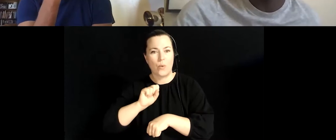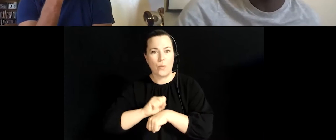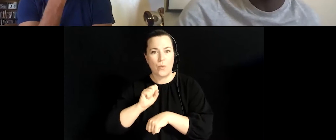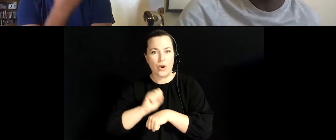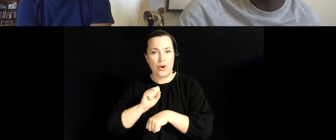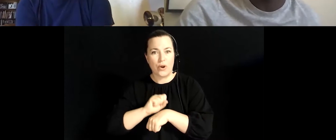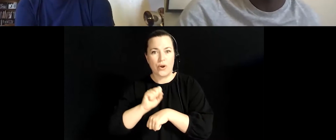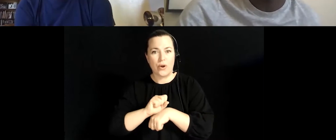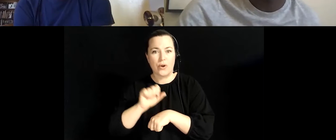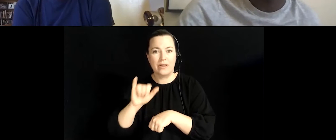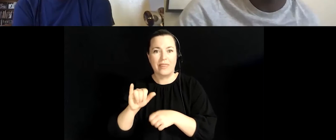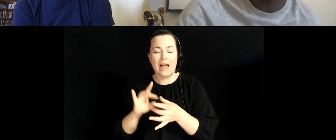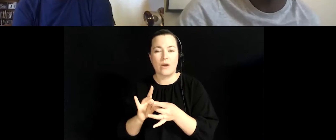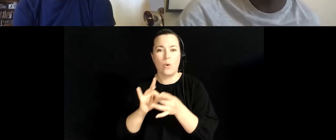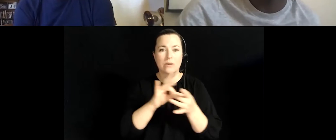silo or